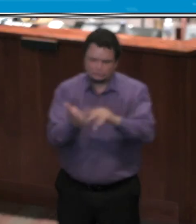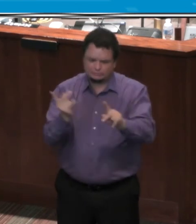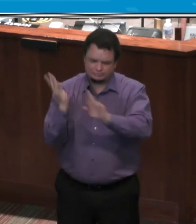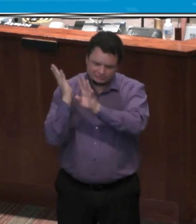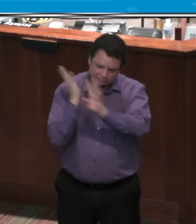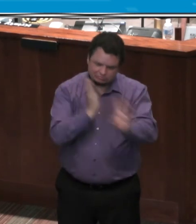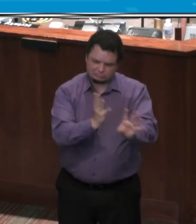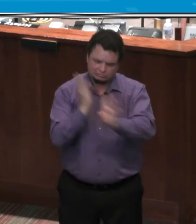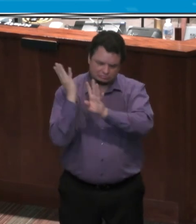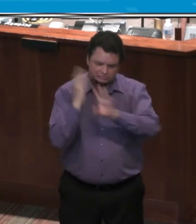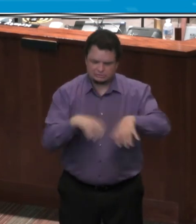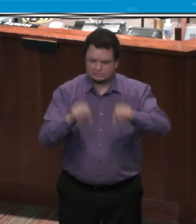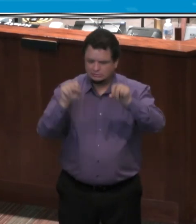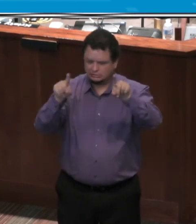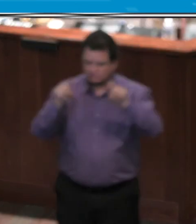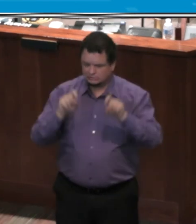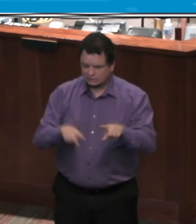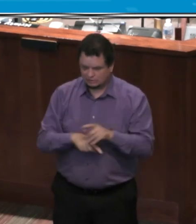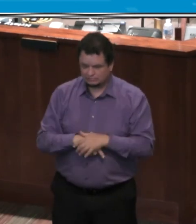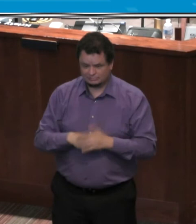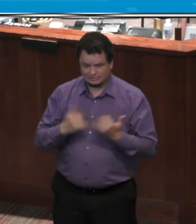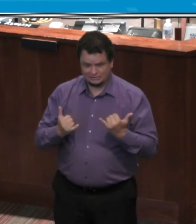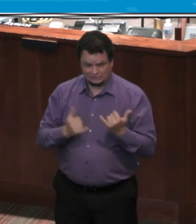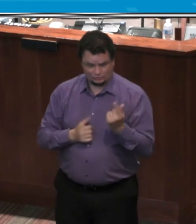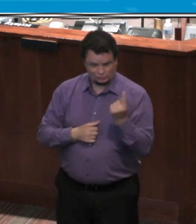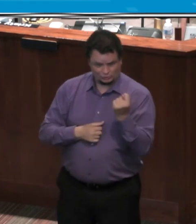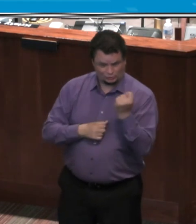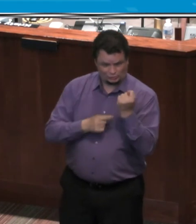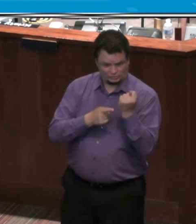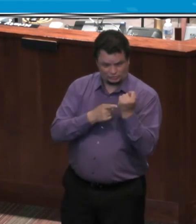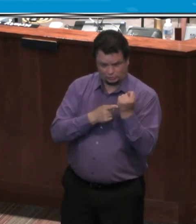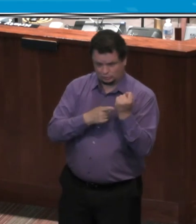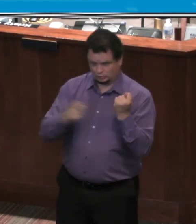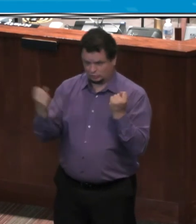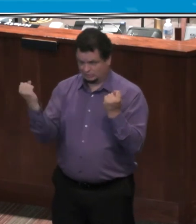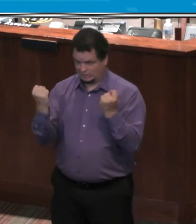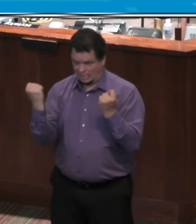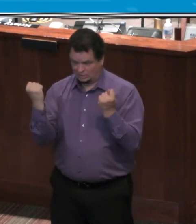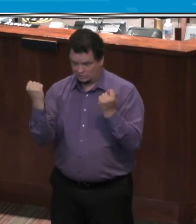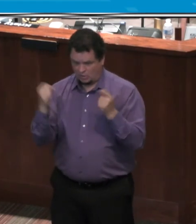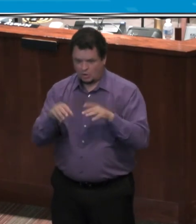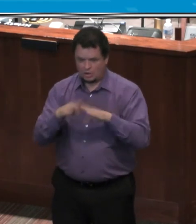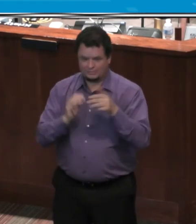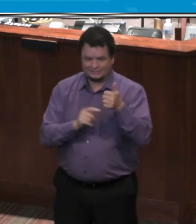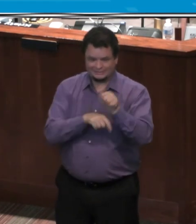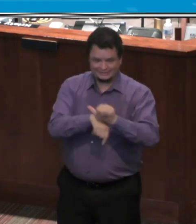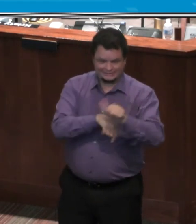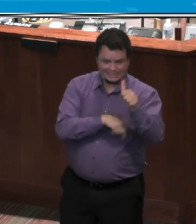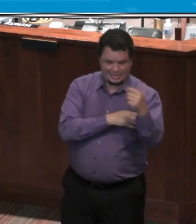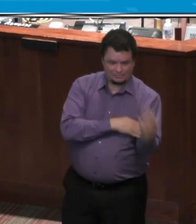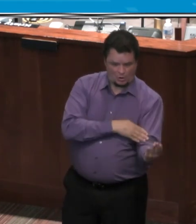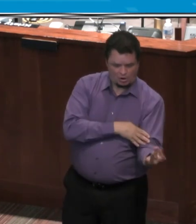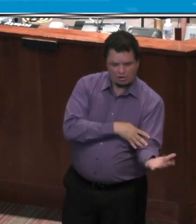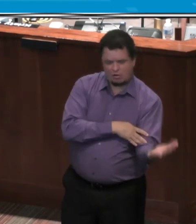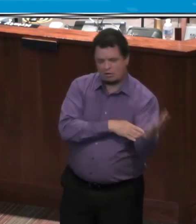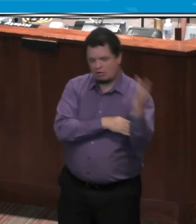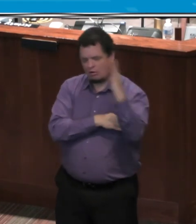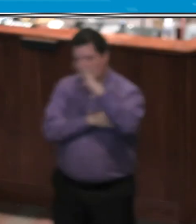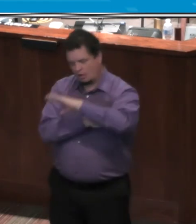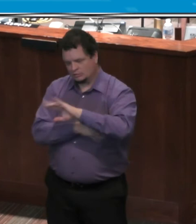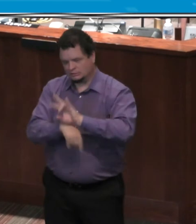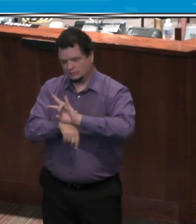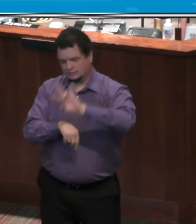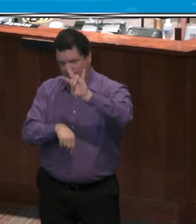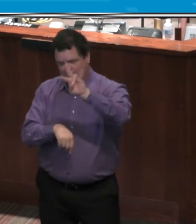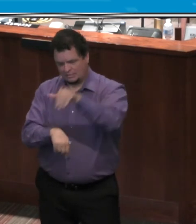Tuesday through Saturday. We are reviewing our current throughput to see if there's a need to make some shifts or changes